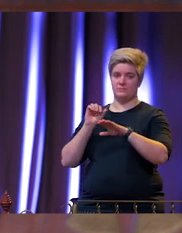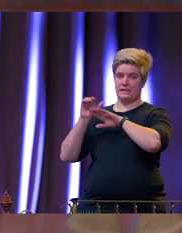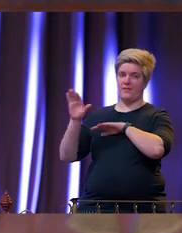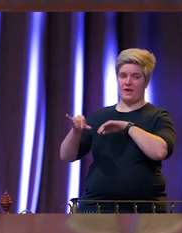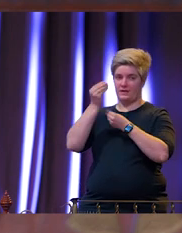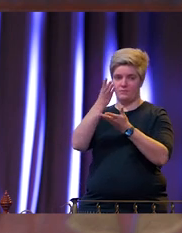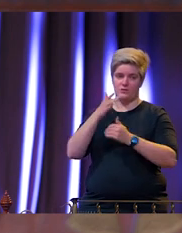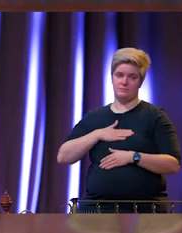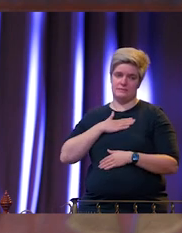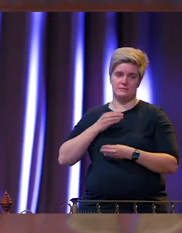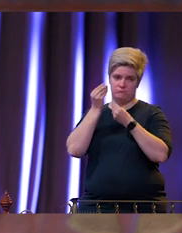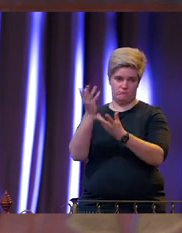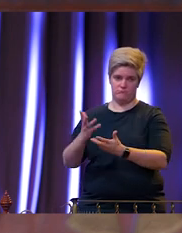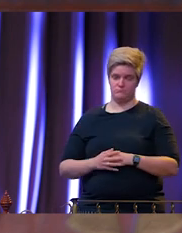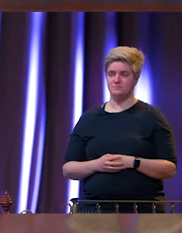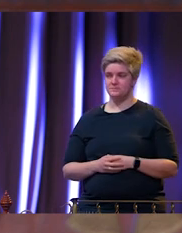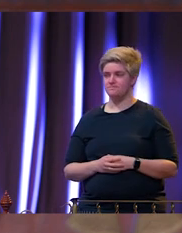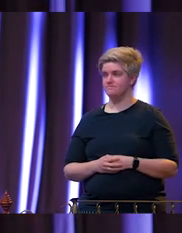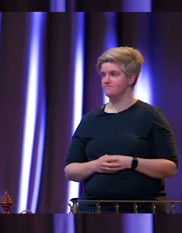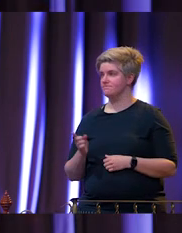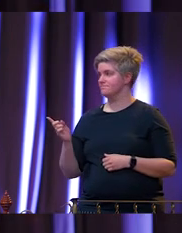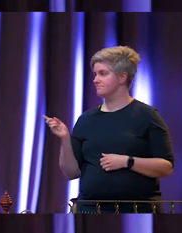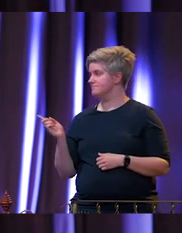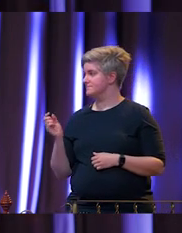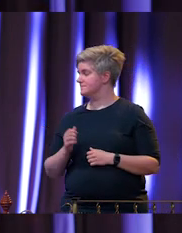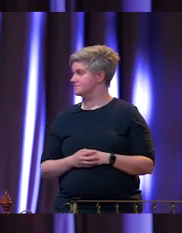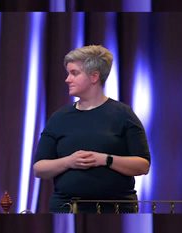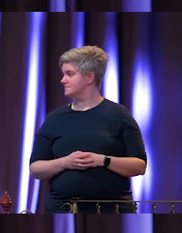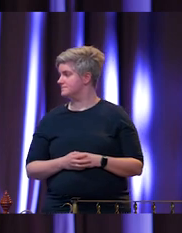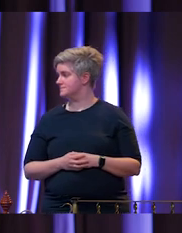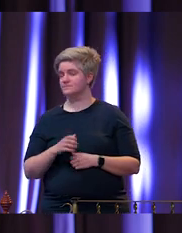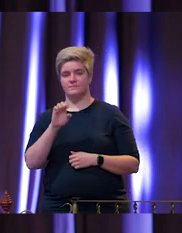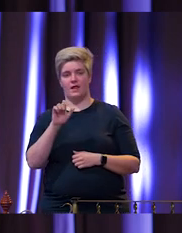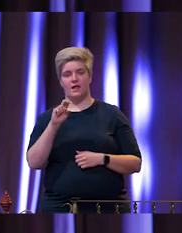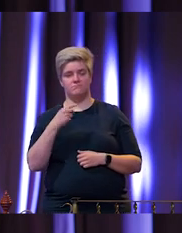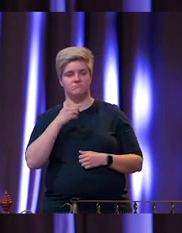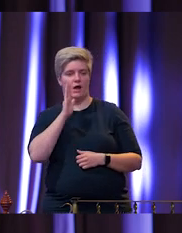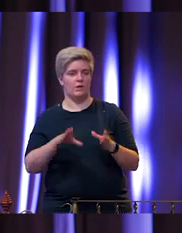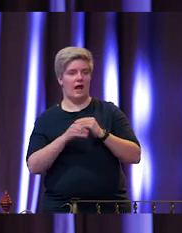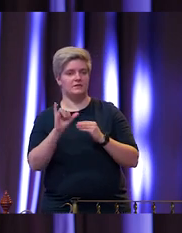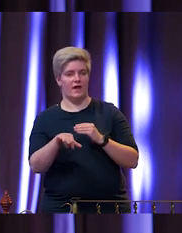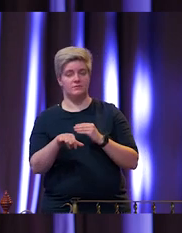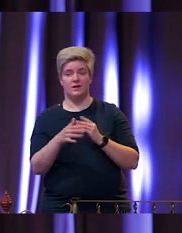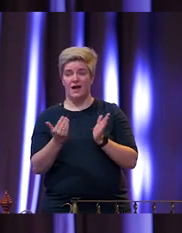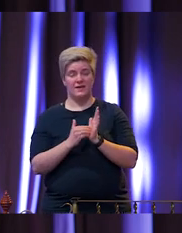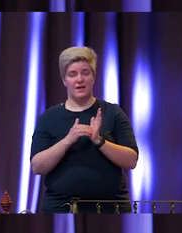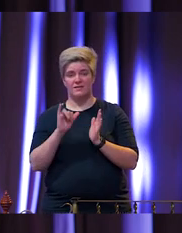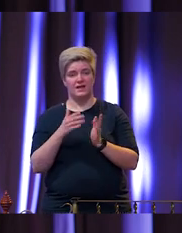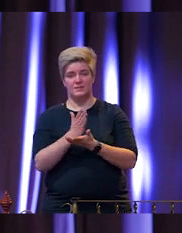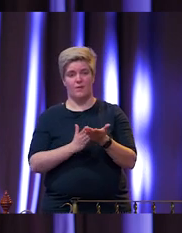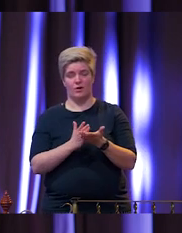you can get that information to, please do. Yeah, I would just plus one on that